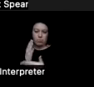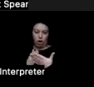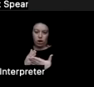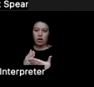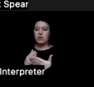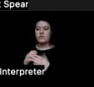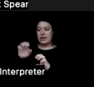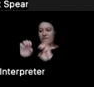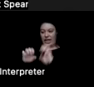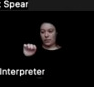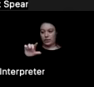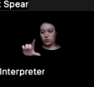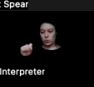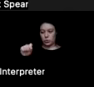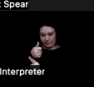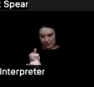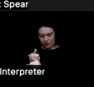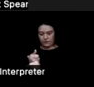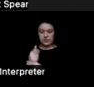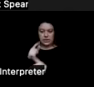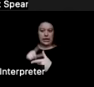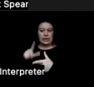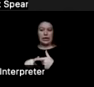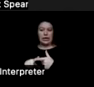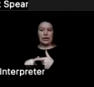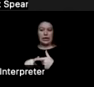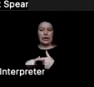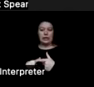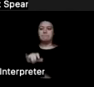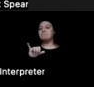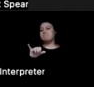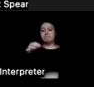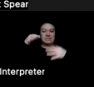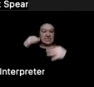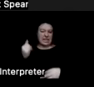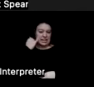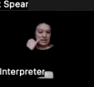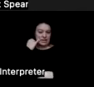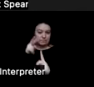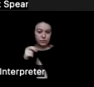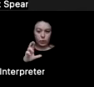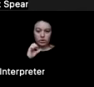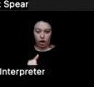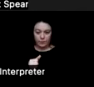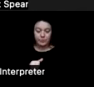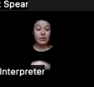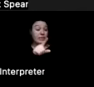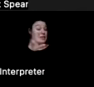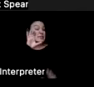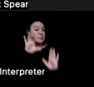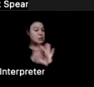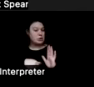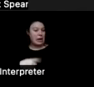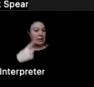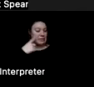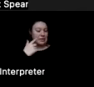to acknowledge is this graphic, which I find really funny, but also really telling.